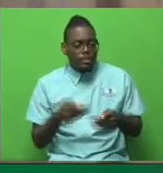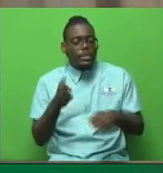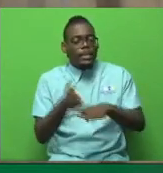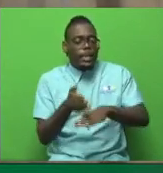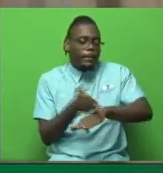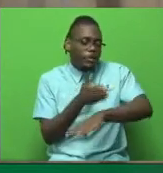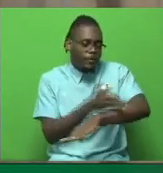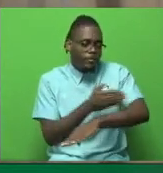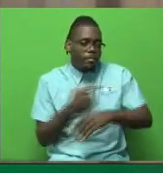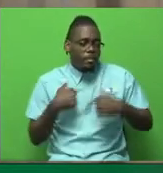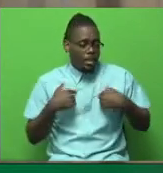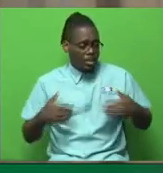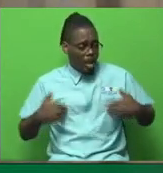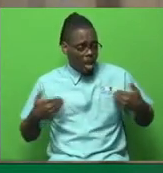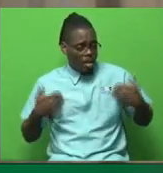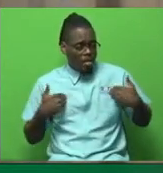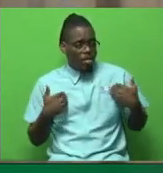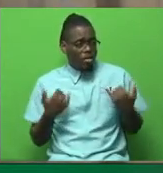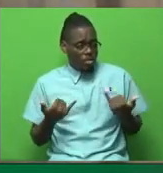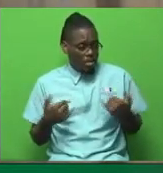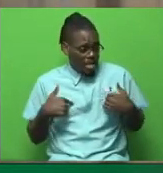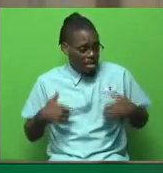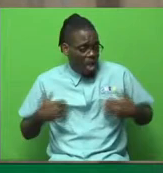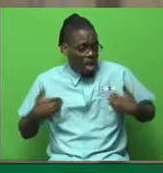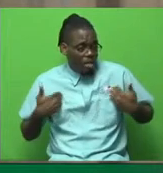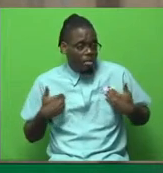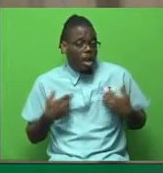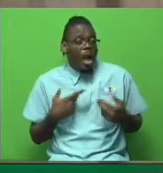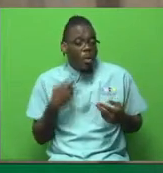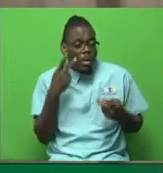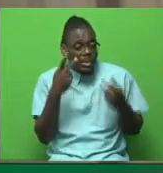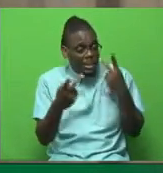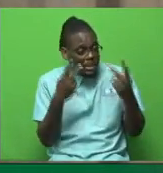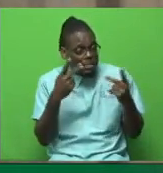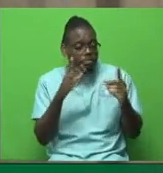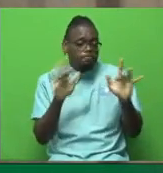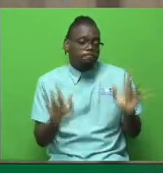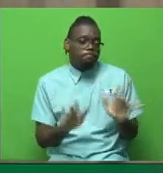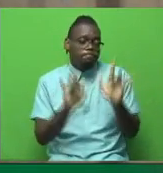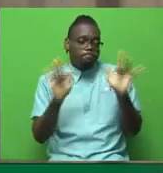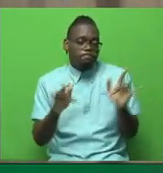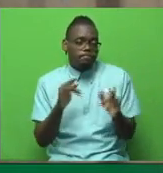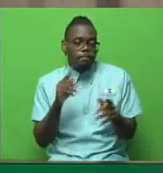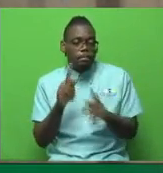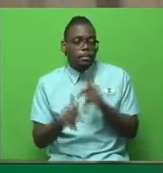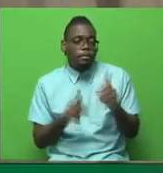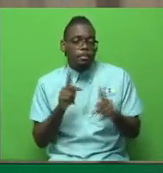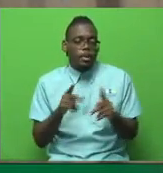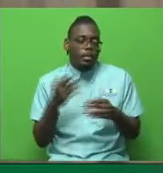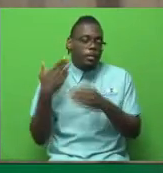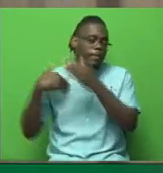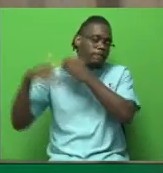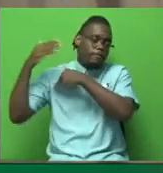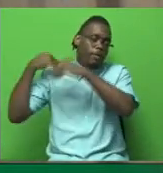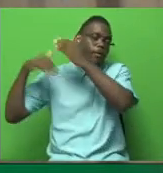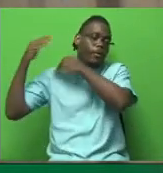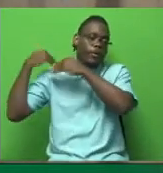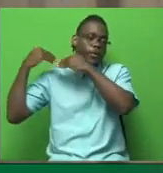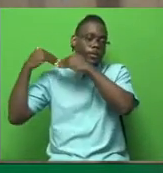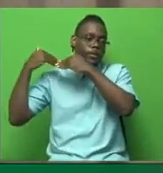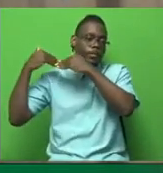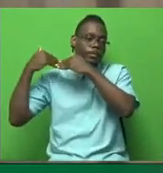younger members of parliament it is very unfortunate to see persons who have sat at the table when things were good